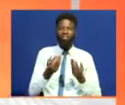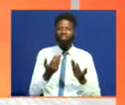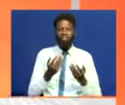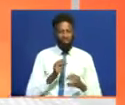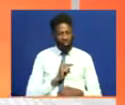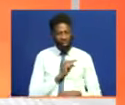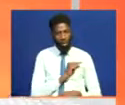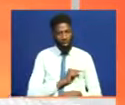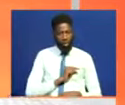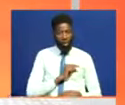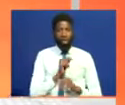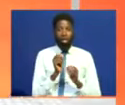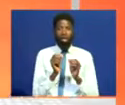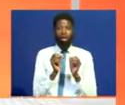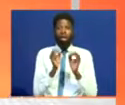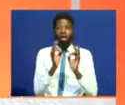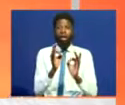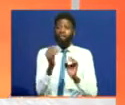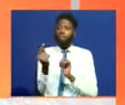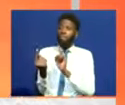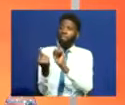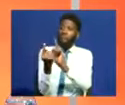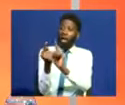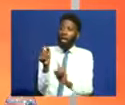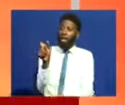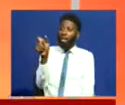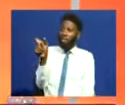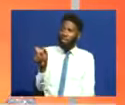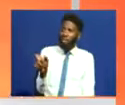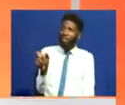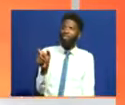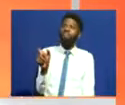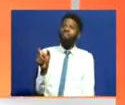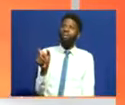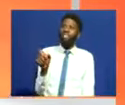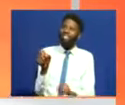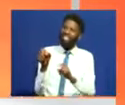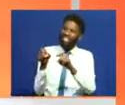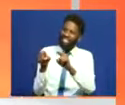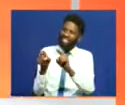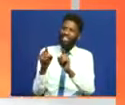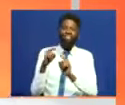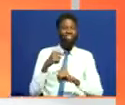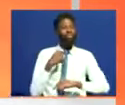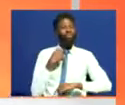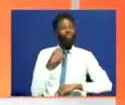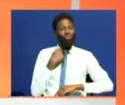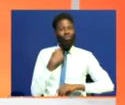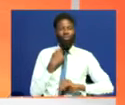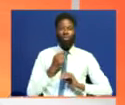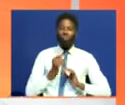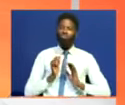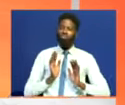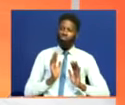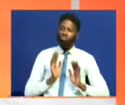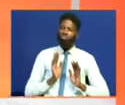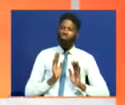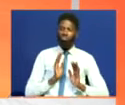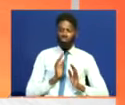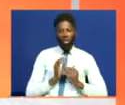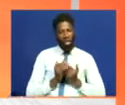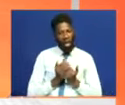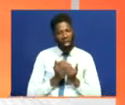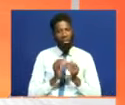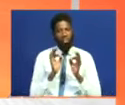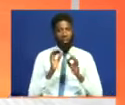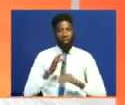who seems and sounds to be courteous, sweet, gentle, it is attraction. It's a point of attraction. Okay.